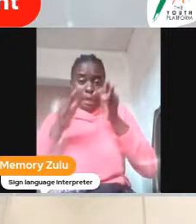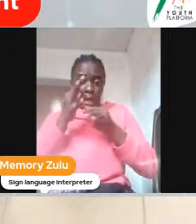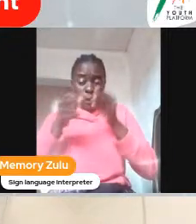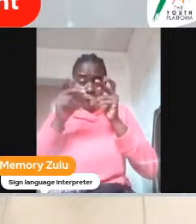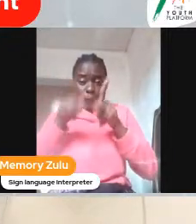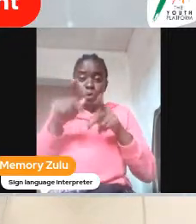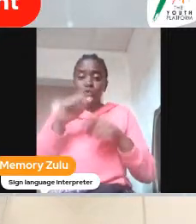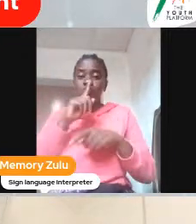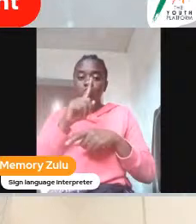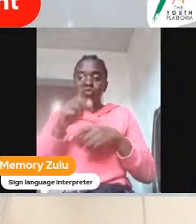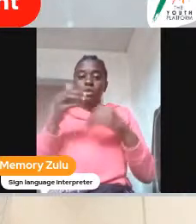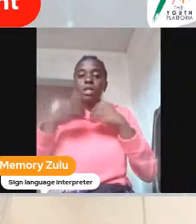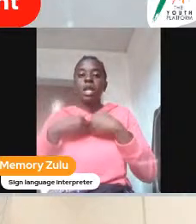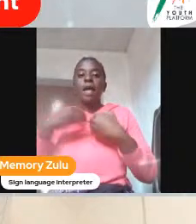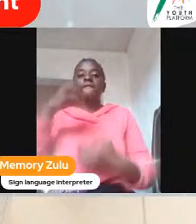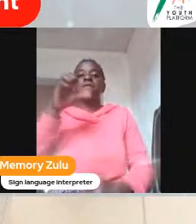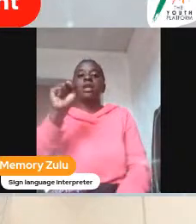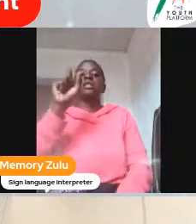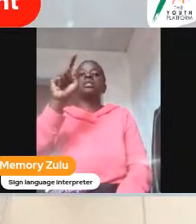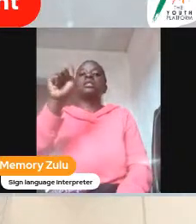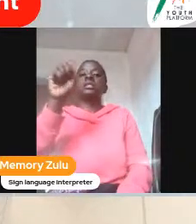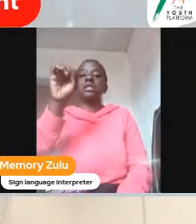a definite